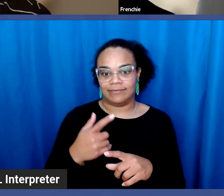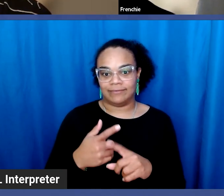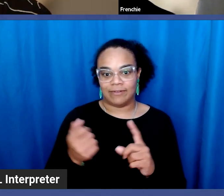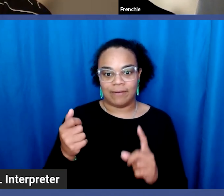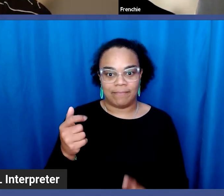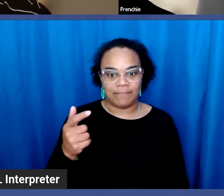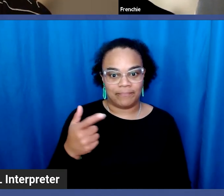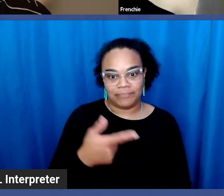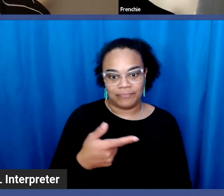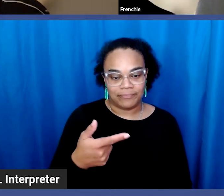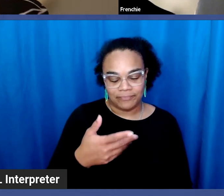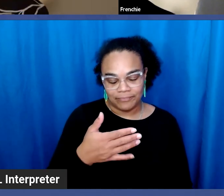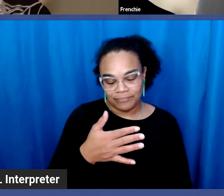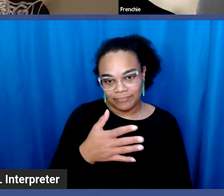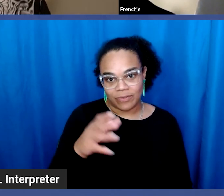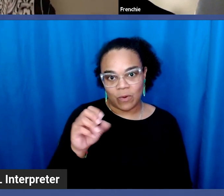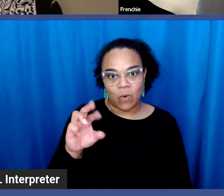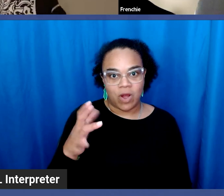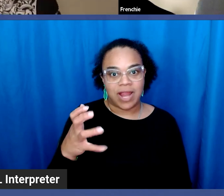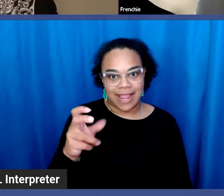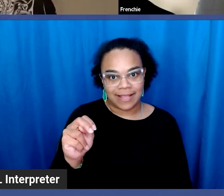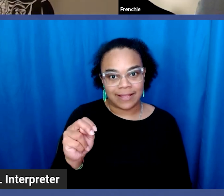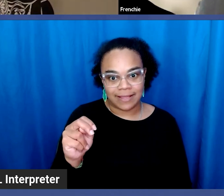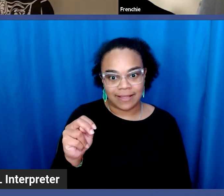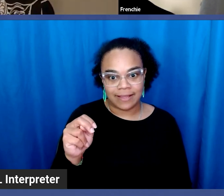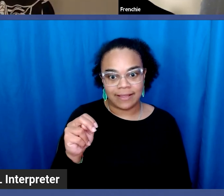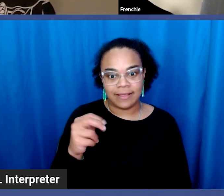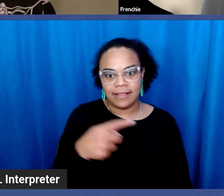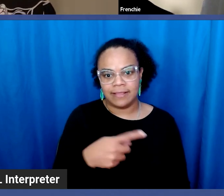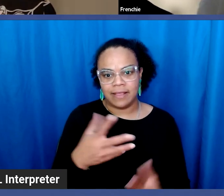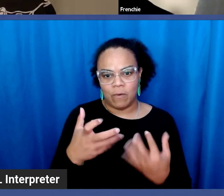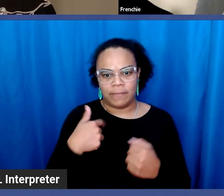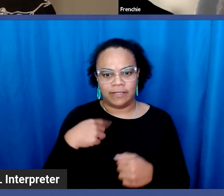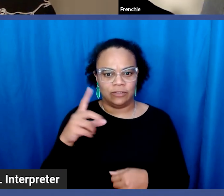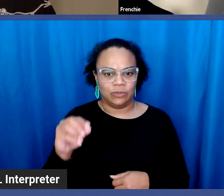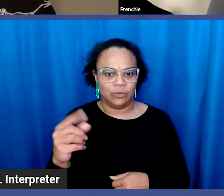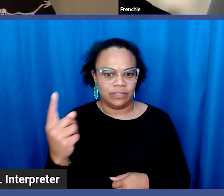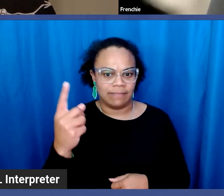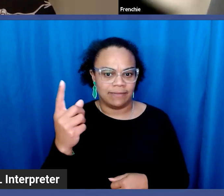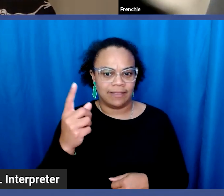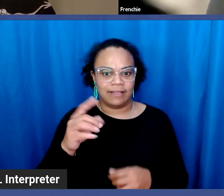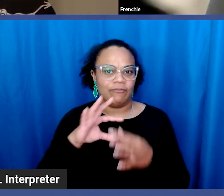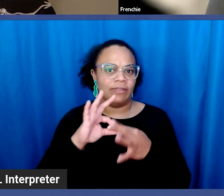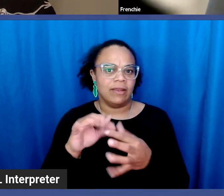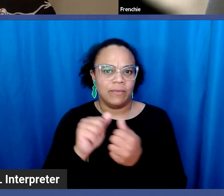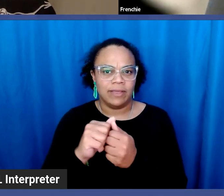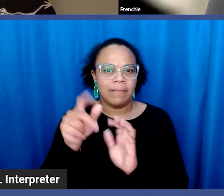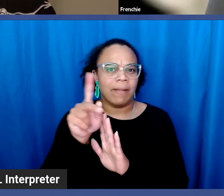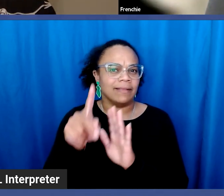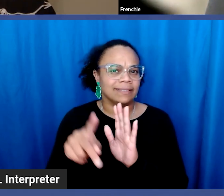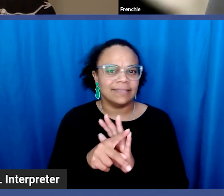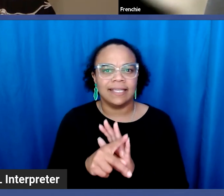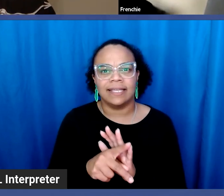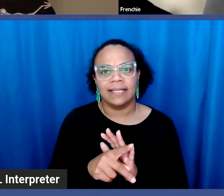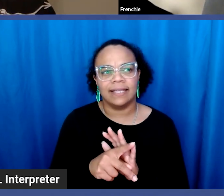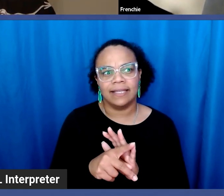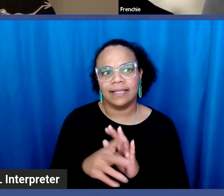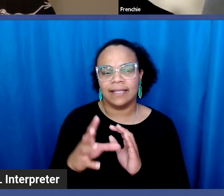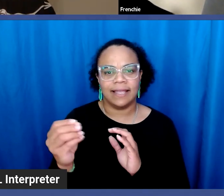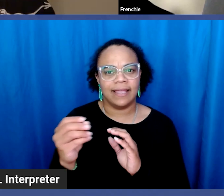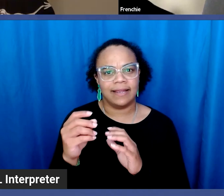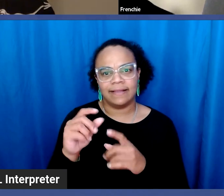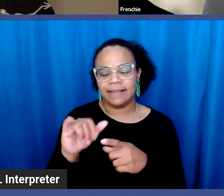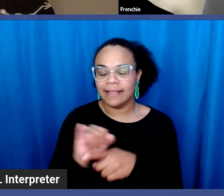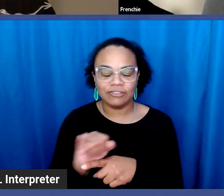they wanted me to do something in regards to like policies and the industry